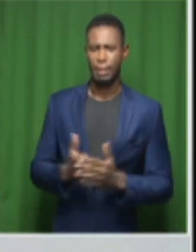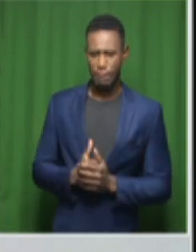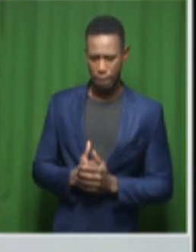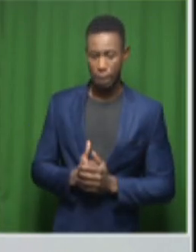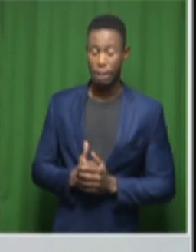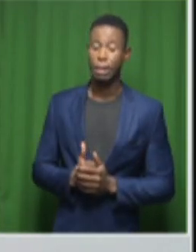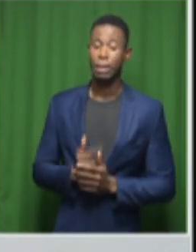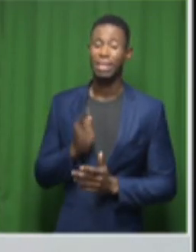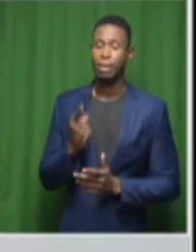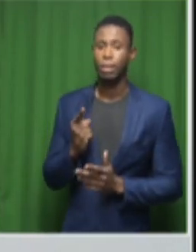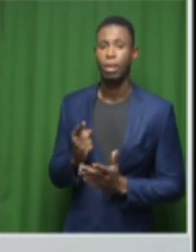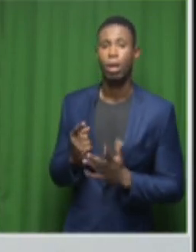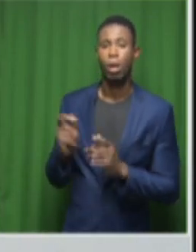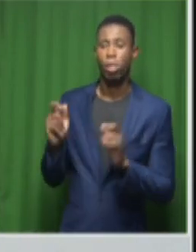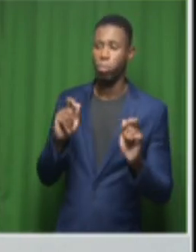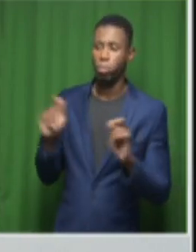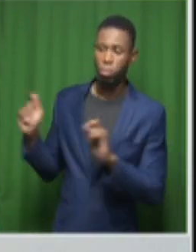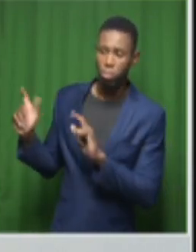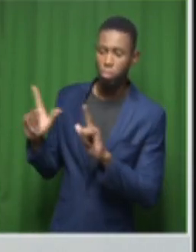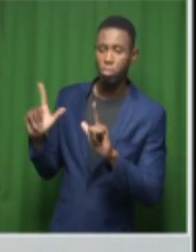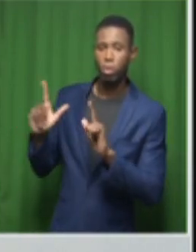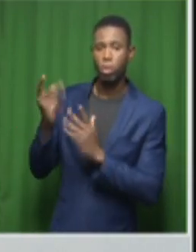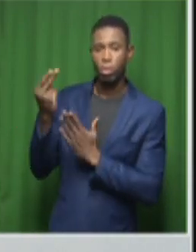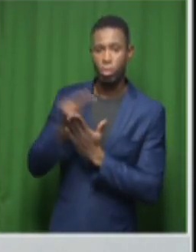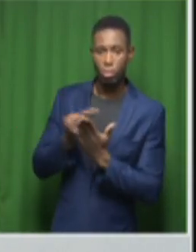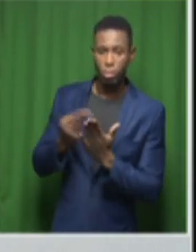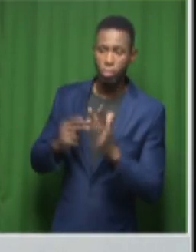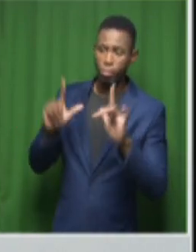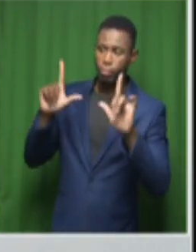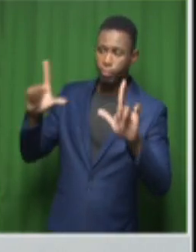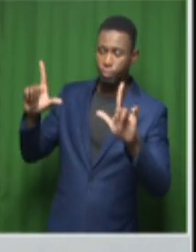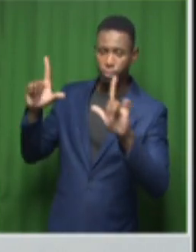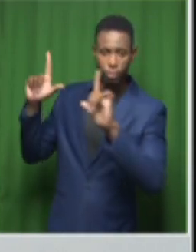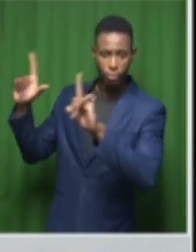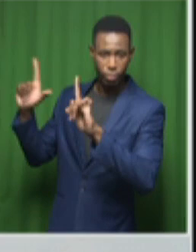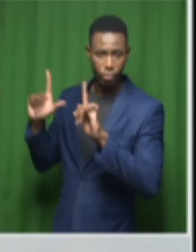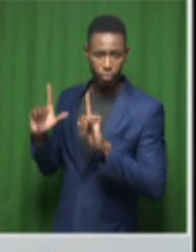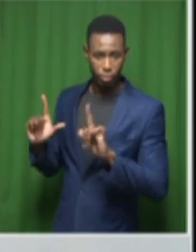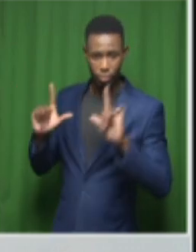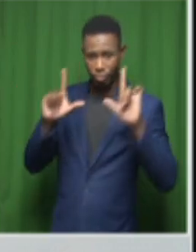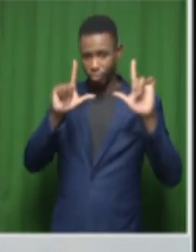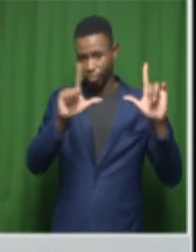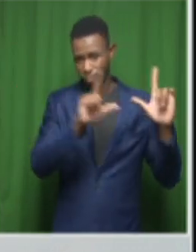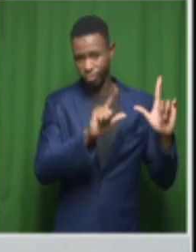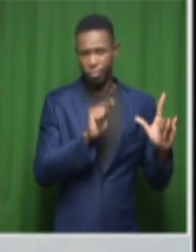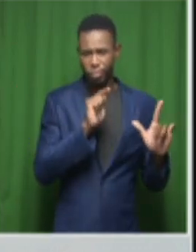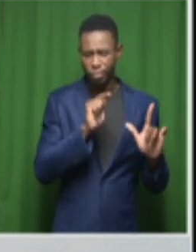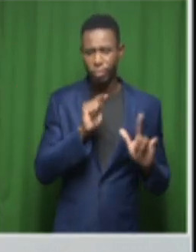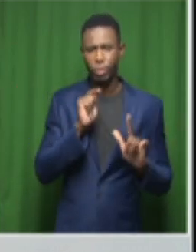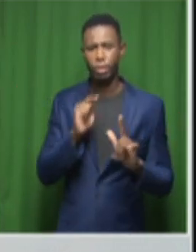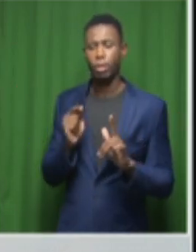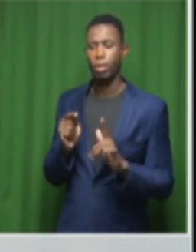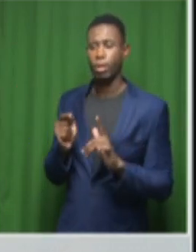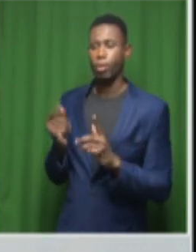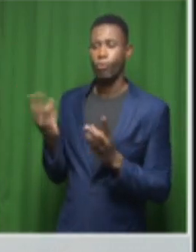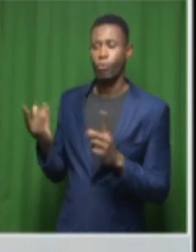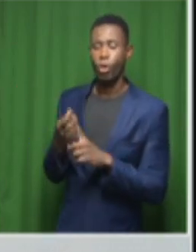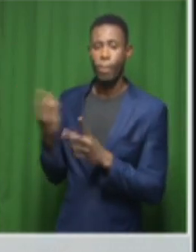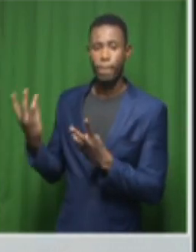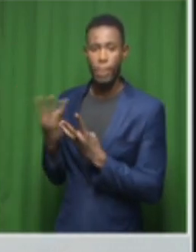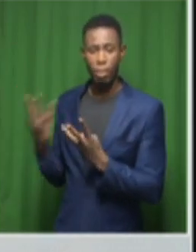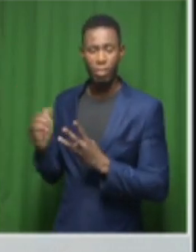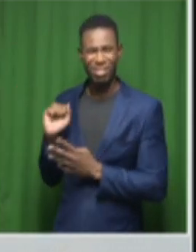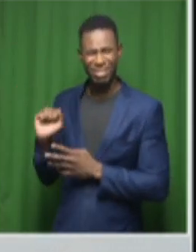for the show are reflecting on the stories that are coming from society through the eyes and hands of